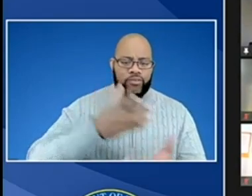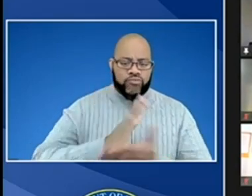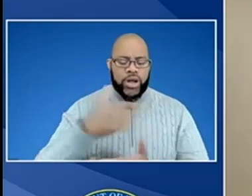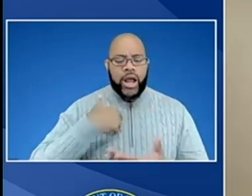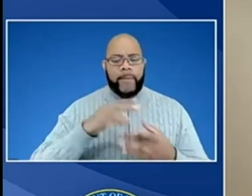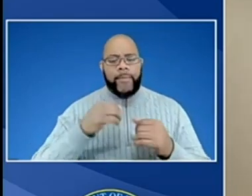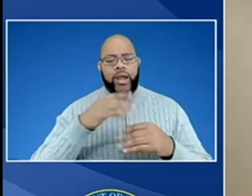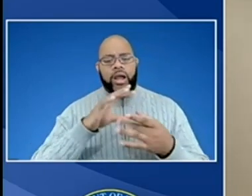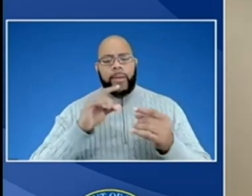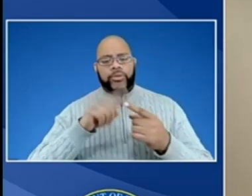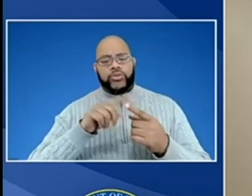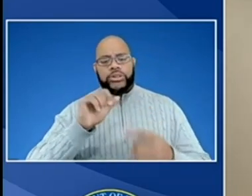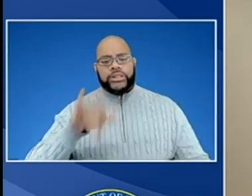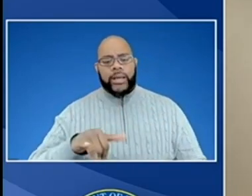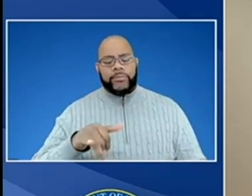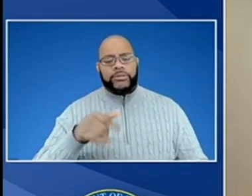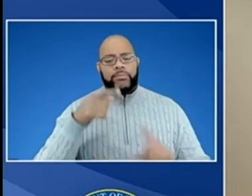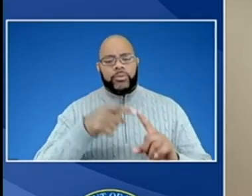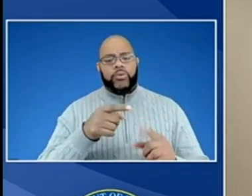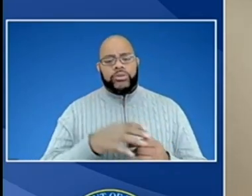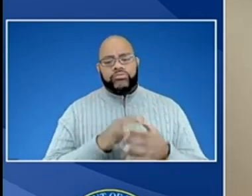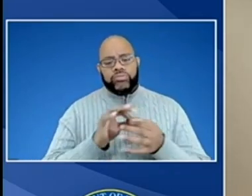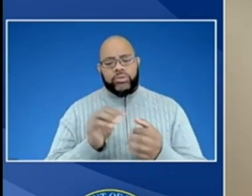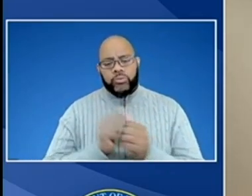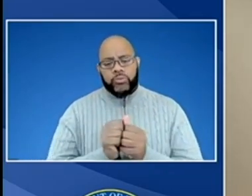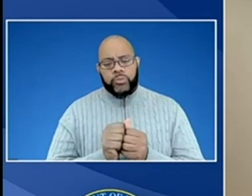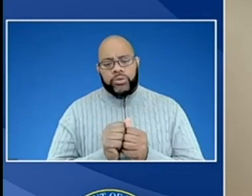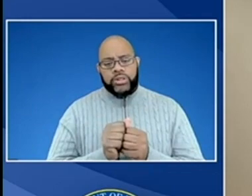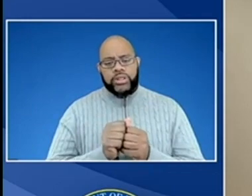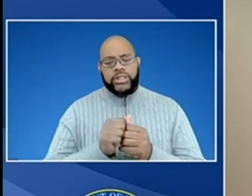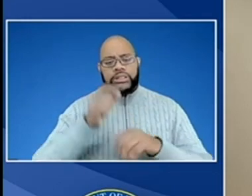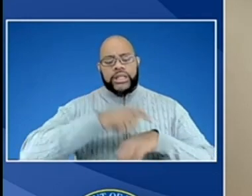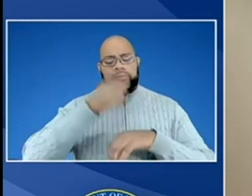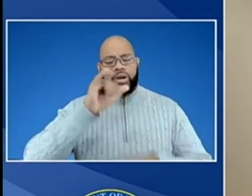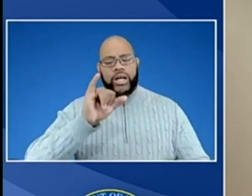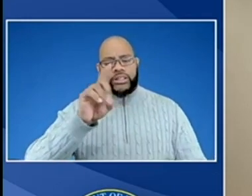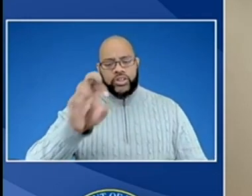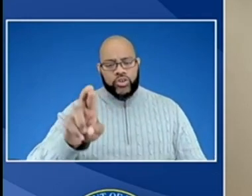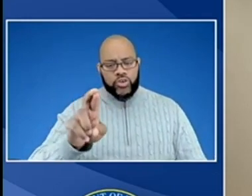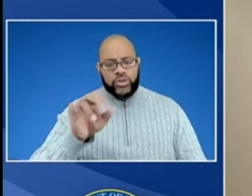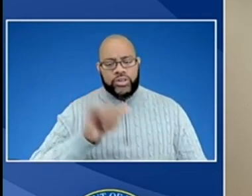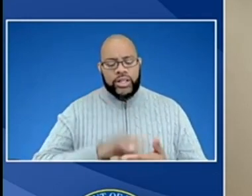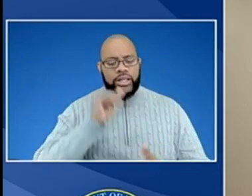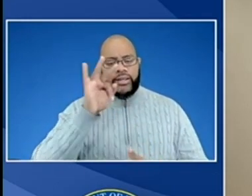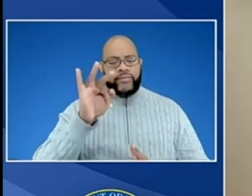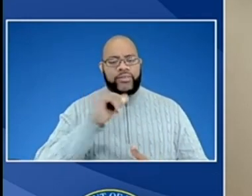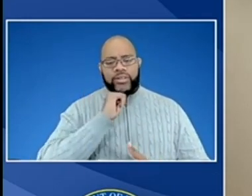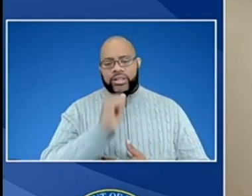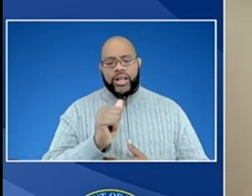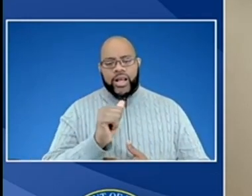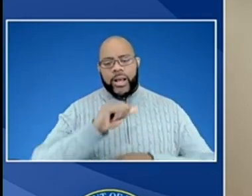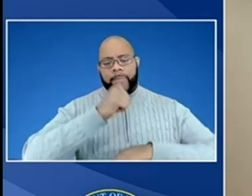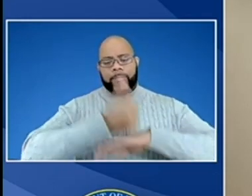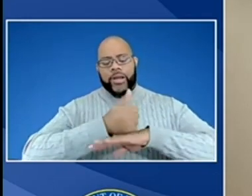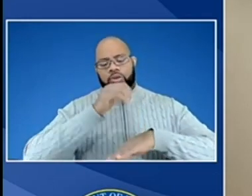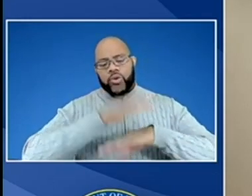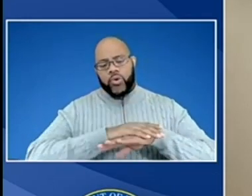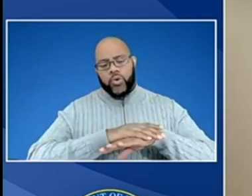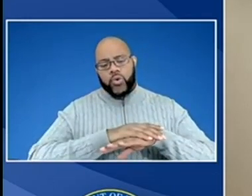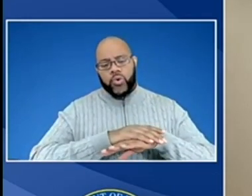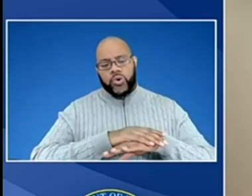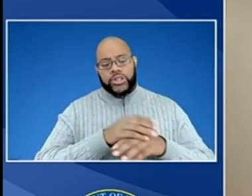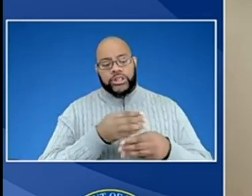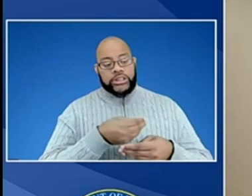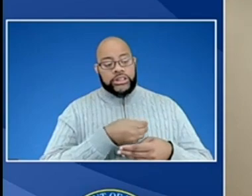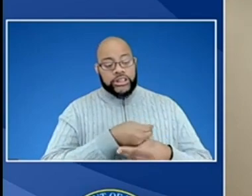point around the clock for IDR. That if they are not based on disbursement,